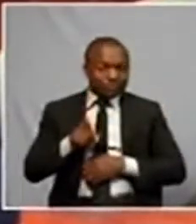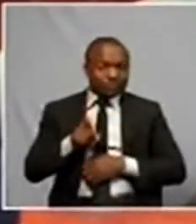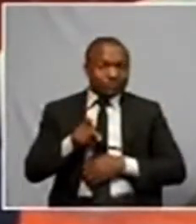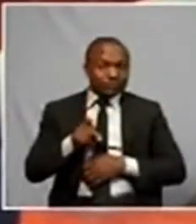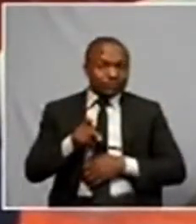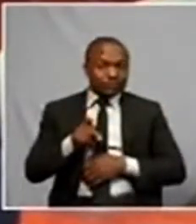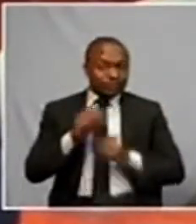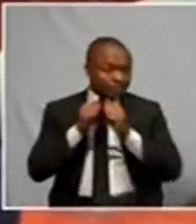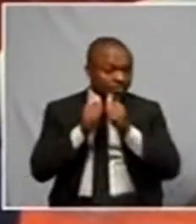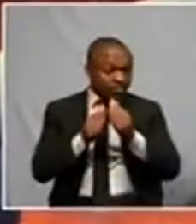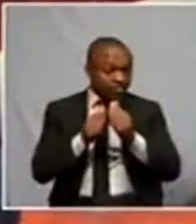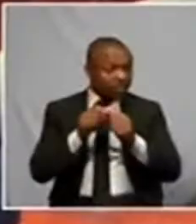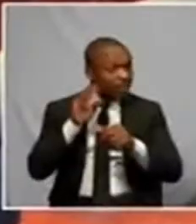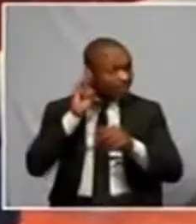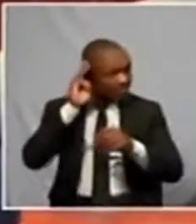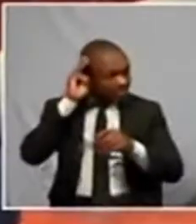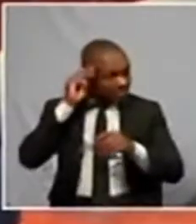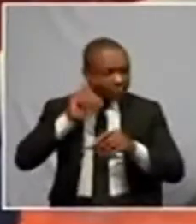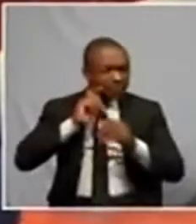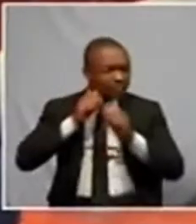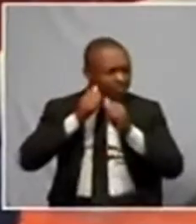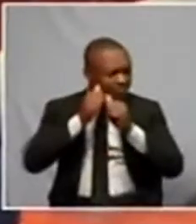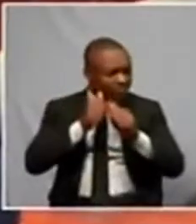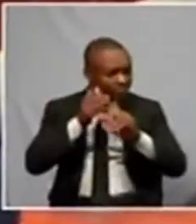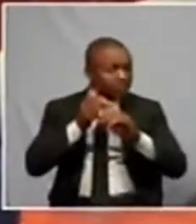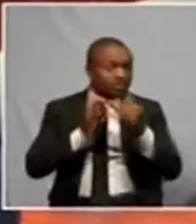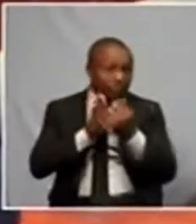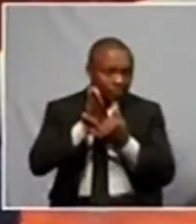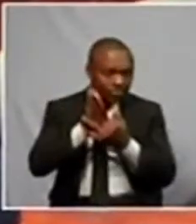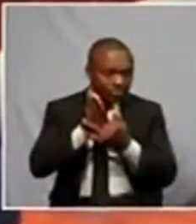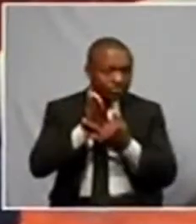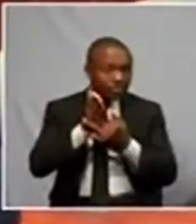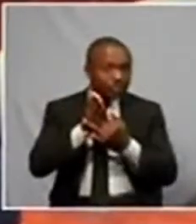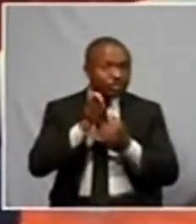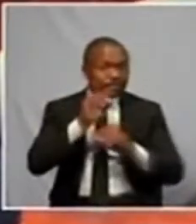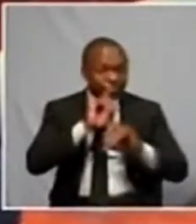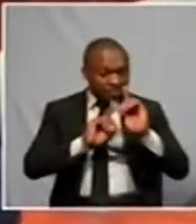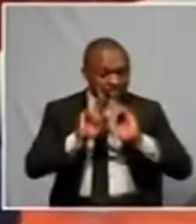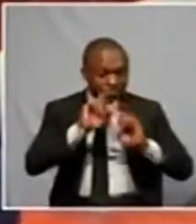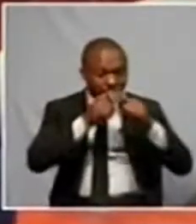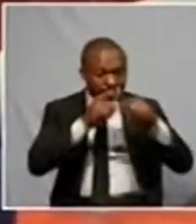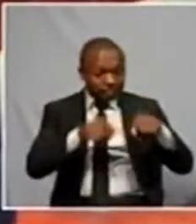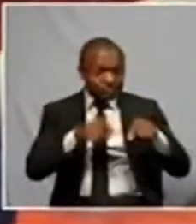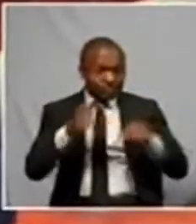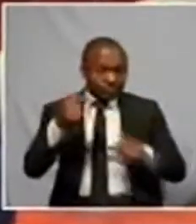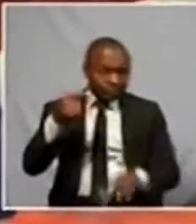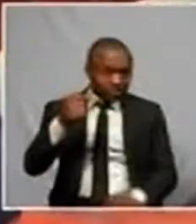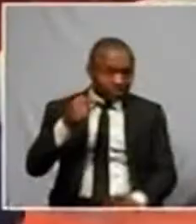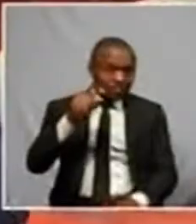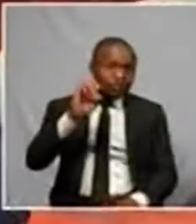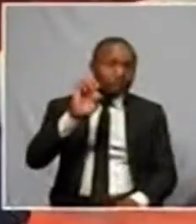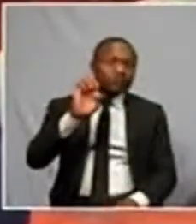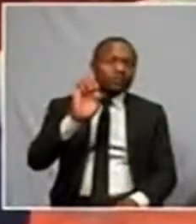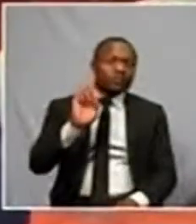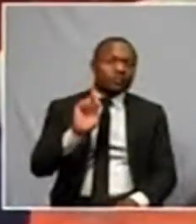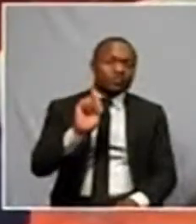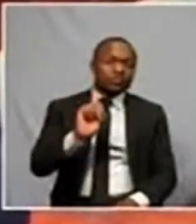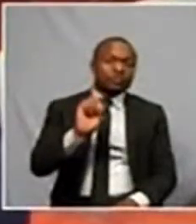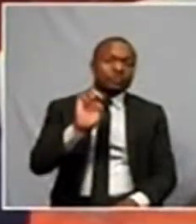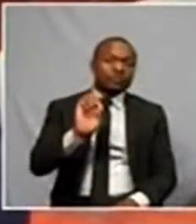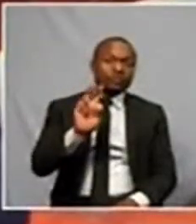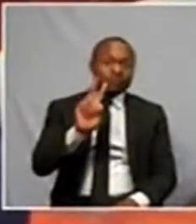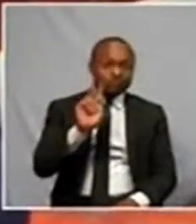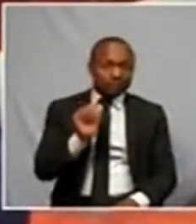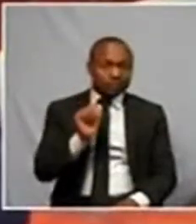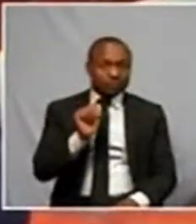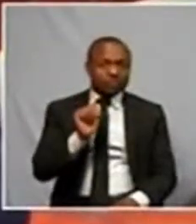ministry follows through on the deliberations that take part in Geneva under the committee that deals with this agreement,